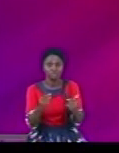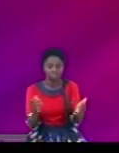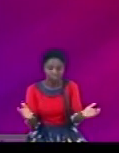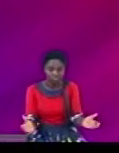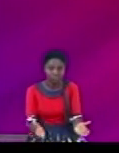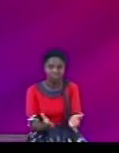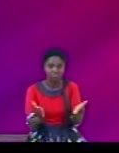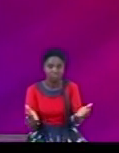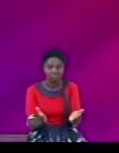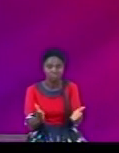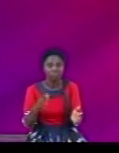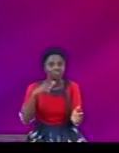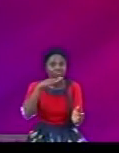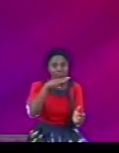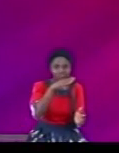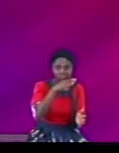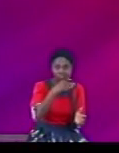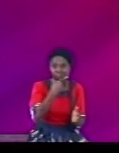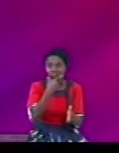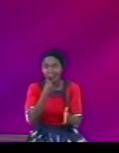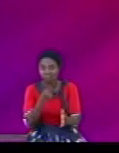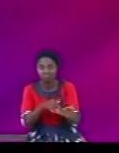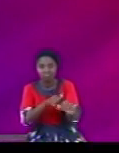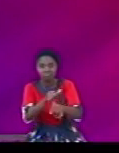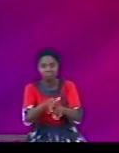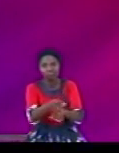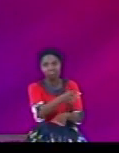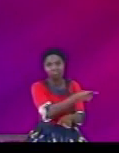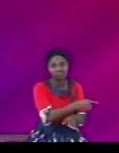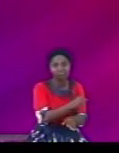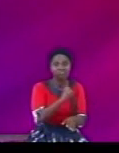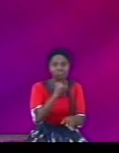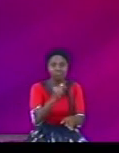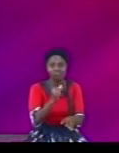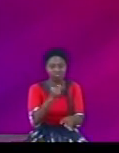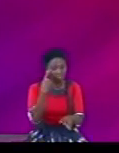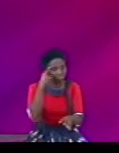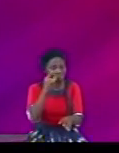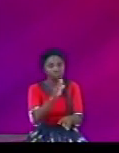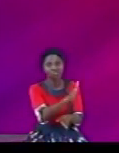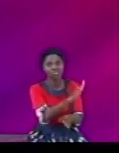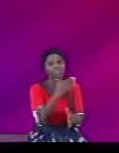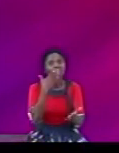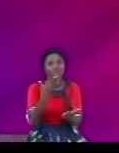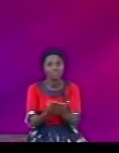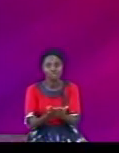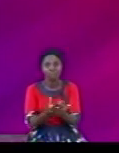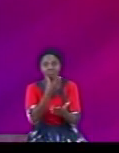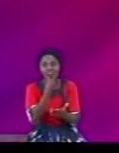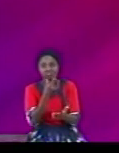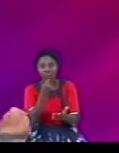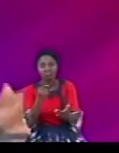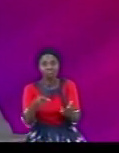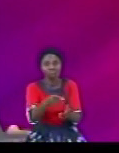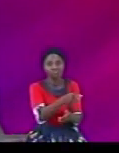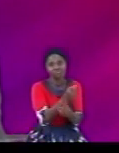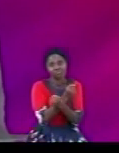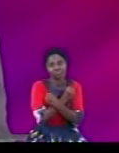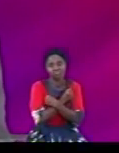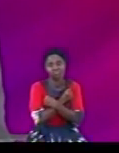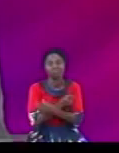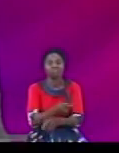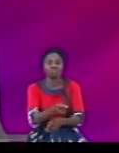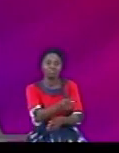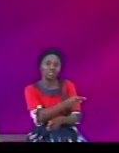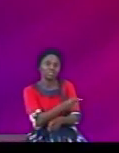their good. The Judaizers who were fervent to take them back to the Mosaic law. Today, we have prophets